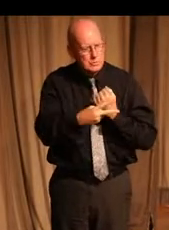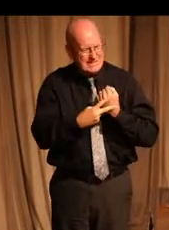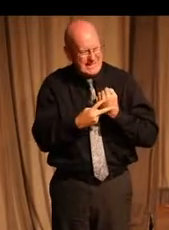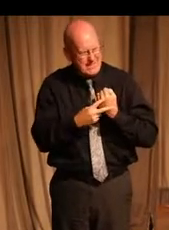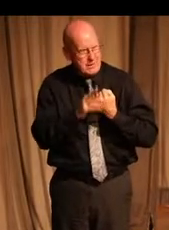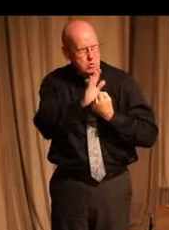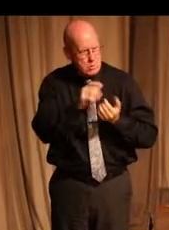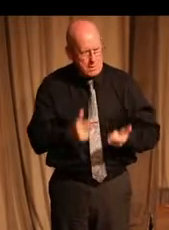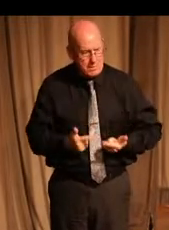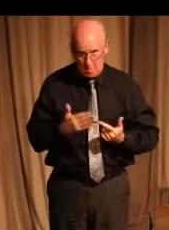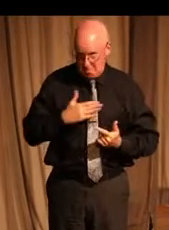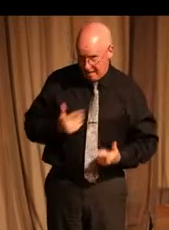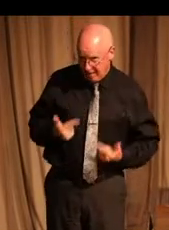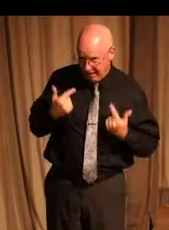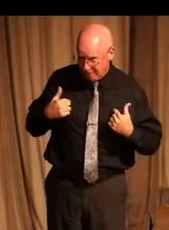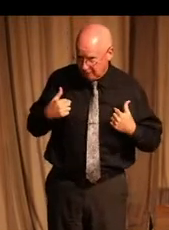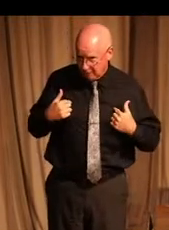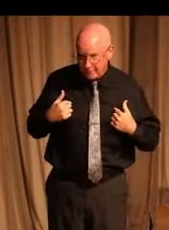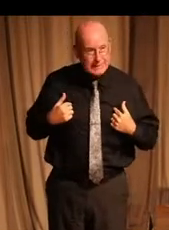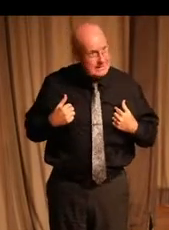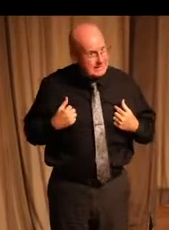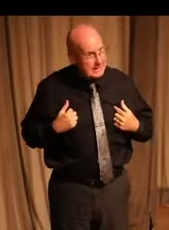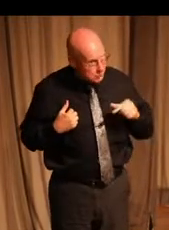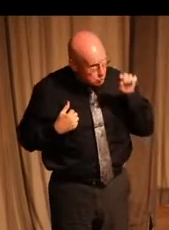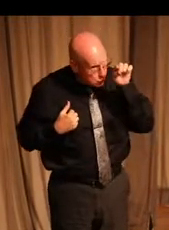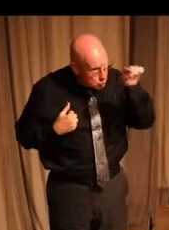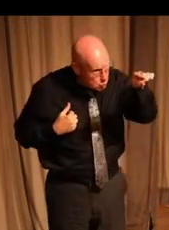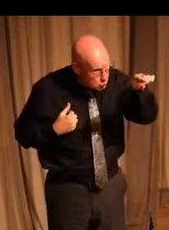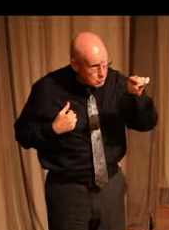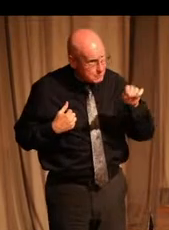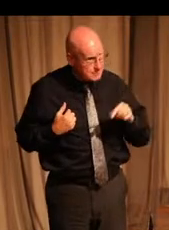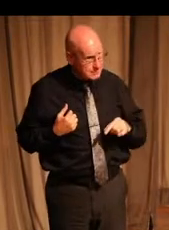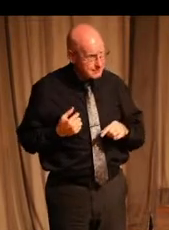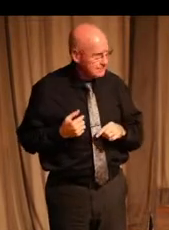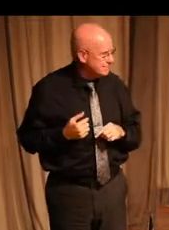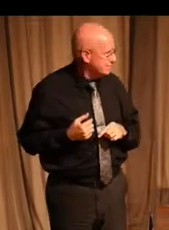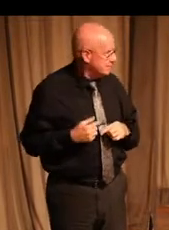life? My life? Yes. That's not interesting.